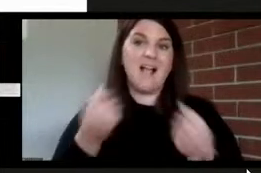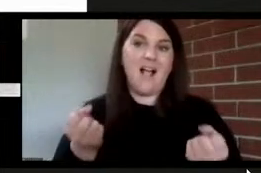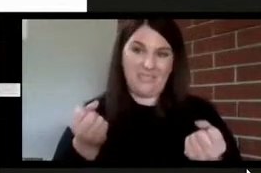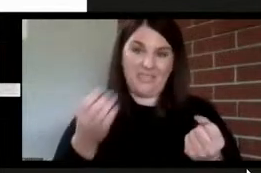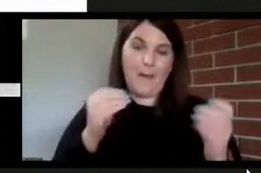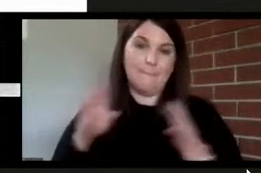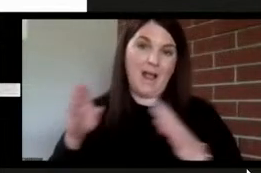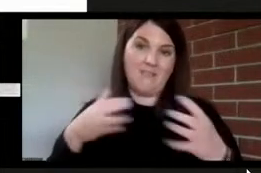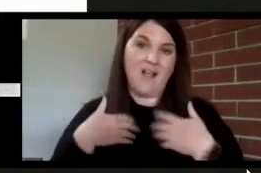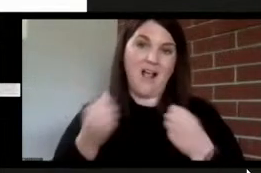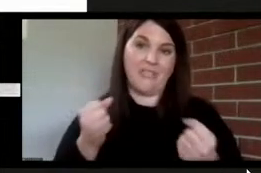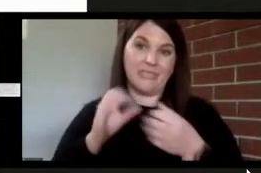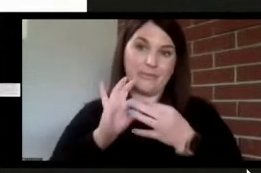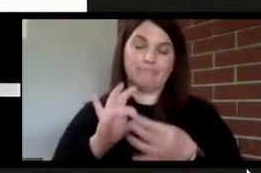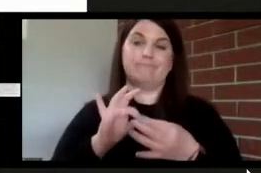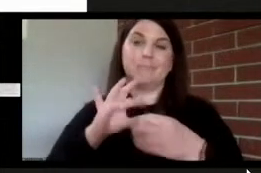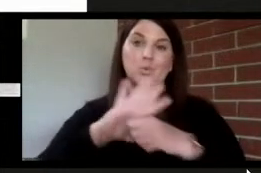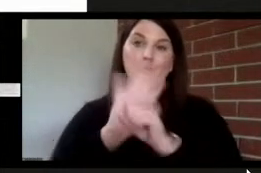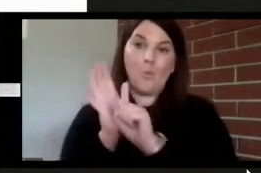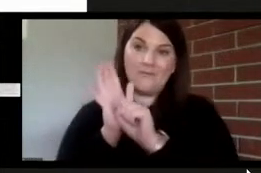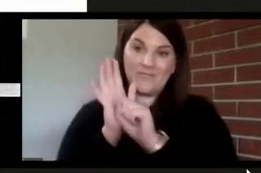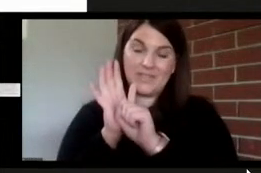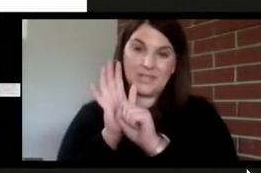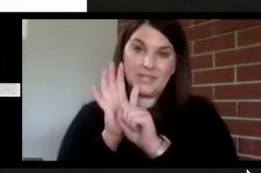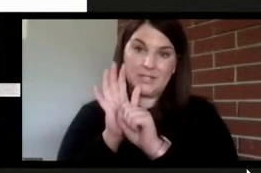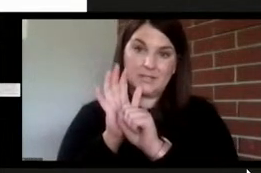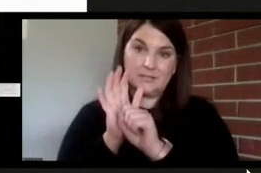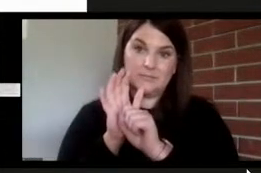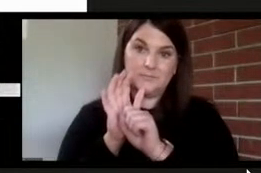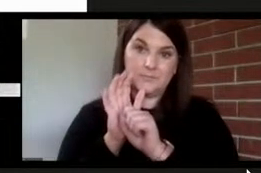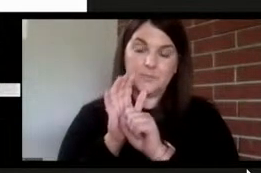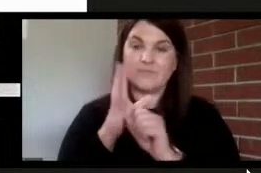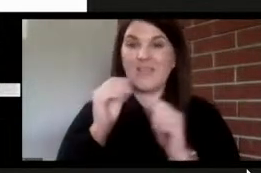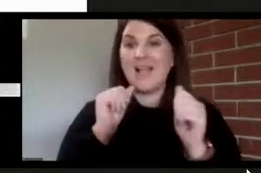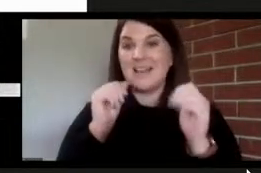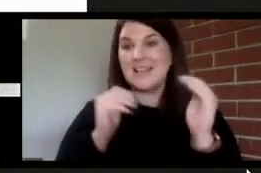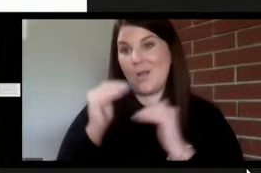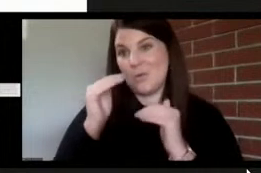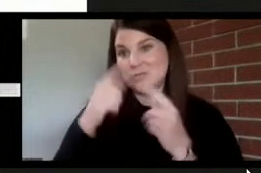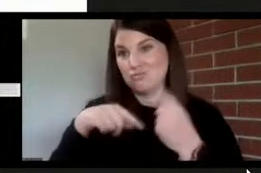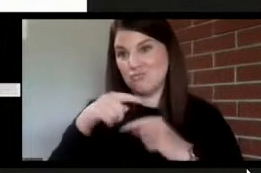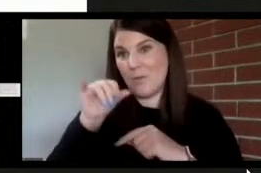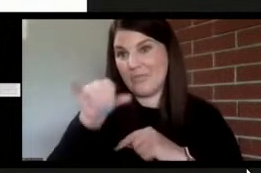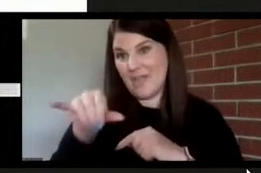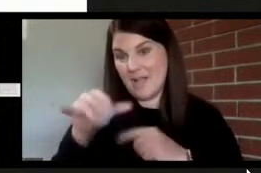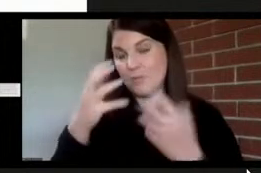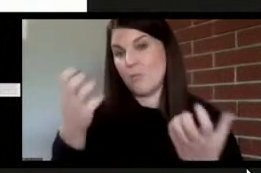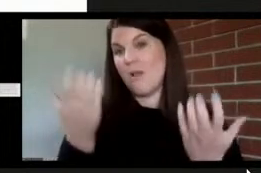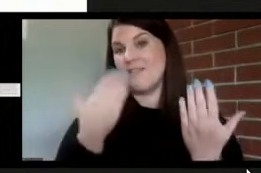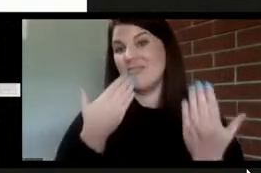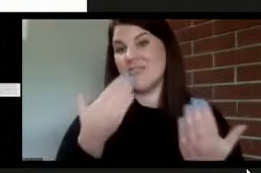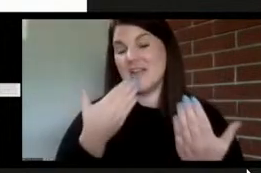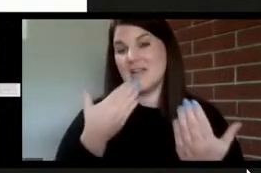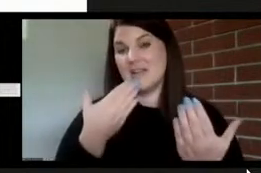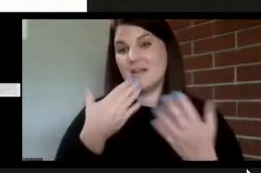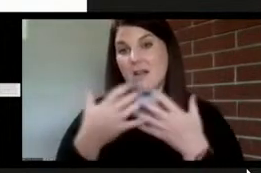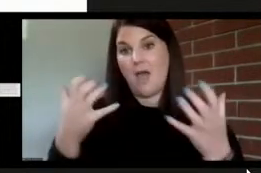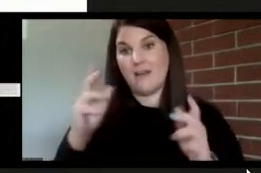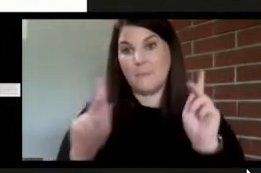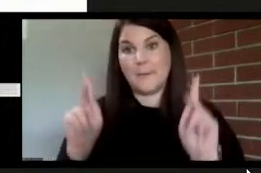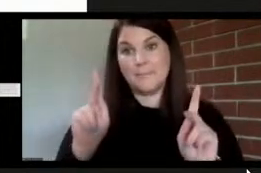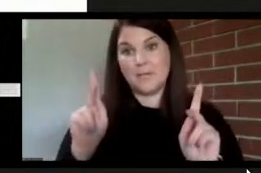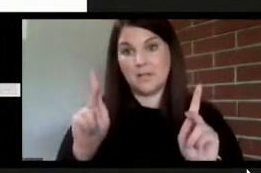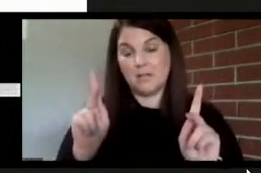behavioral health related to COVID and the inequities surrounding that. And we want to thank a lot of people that